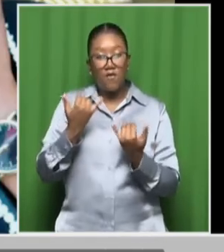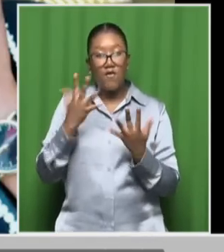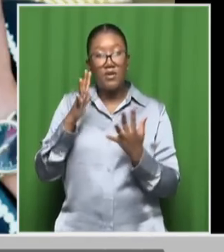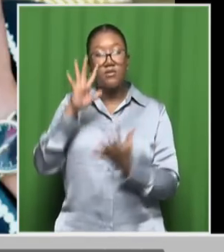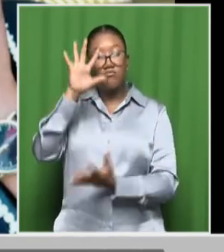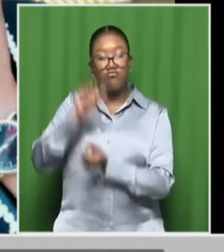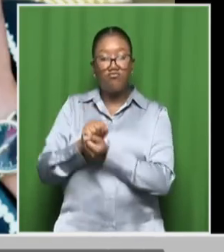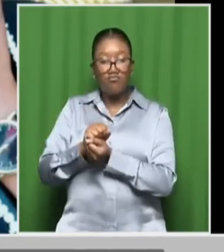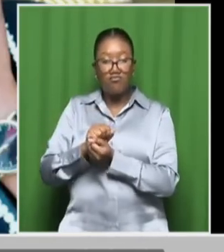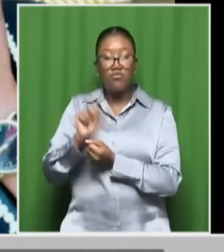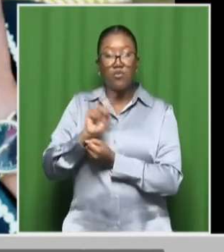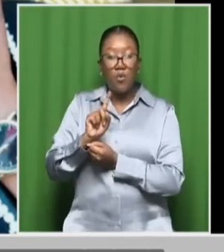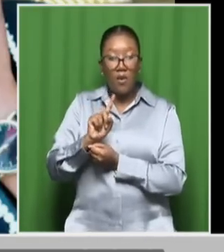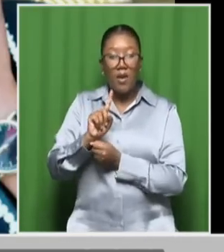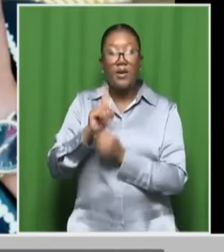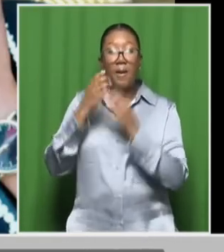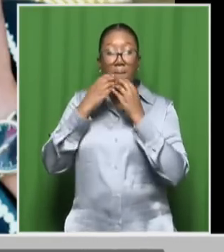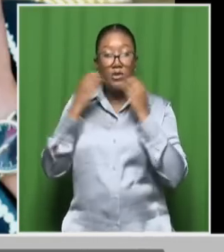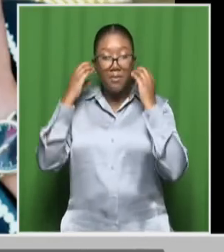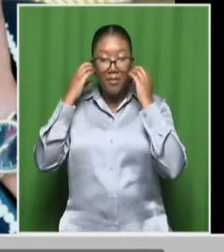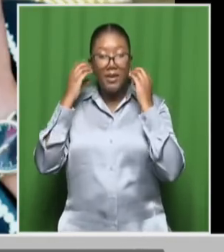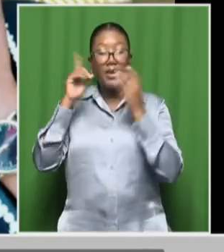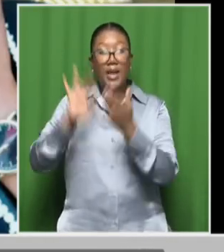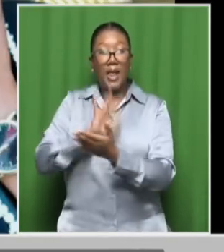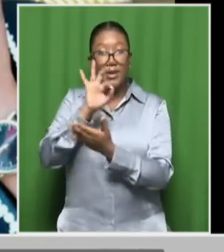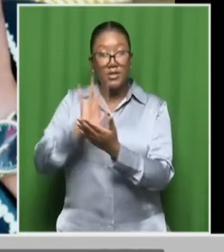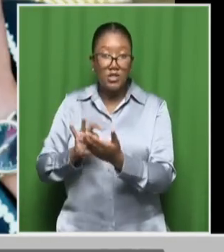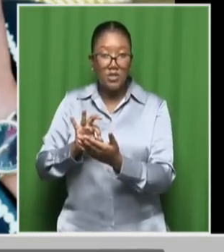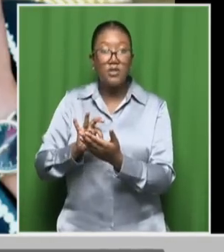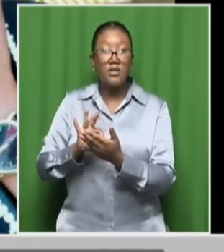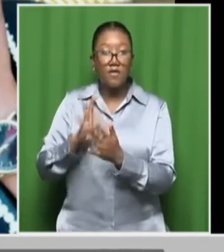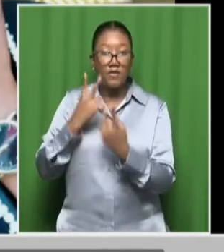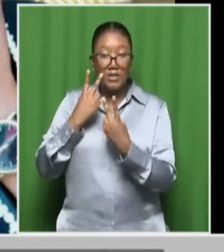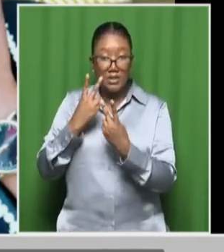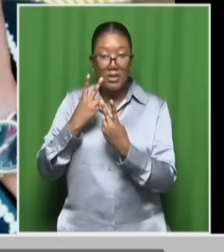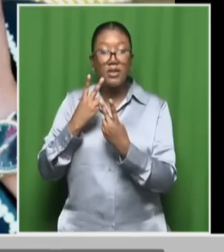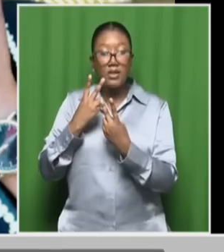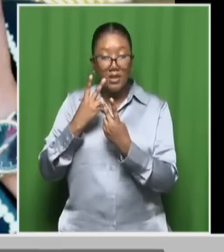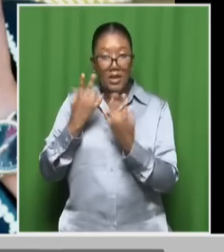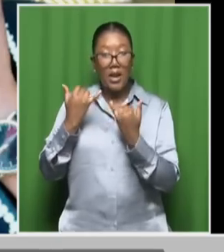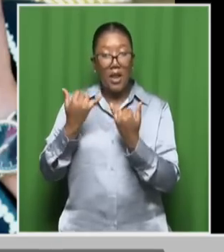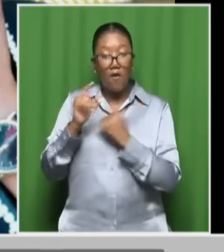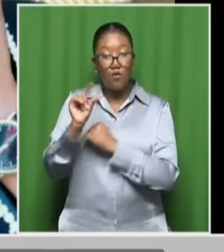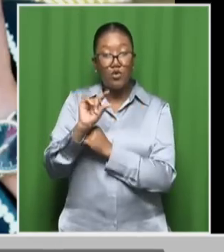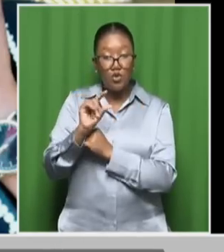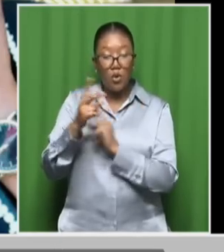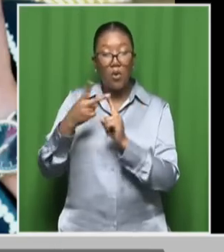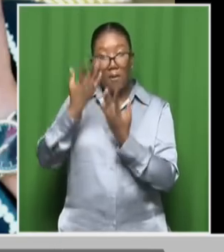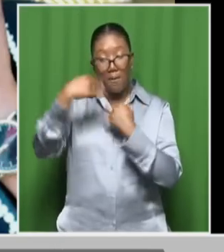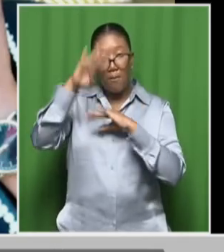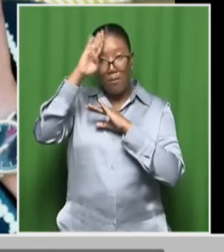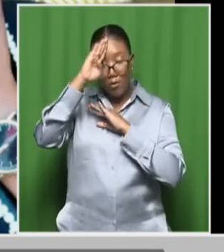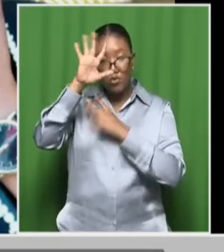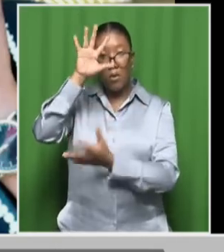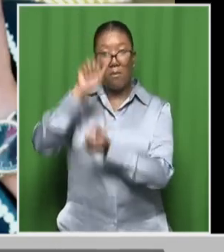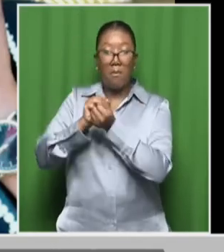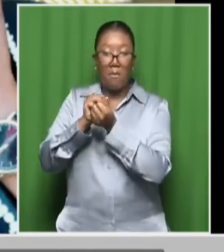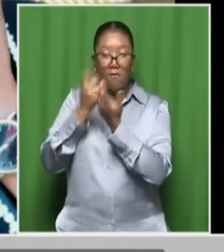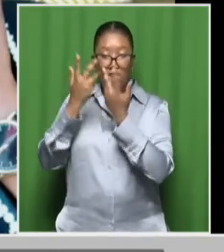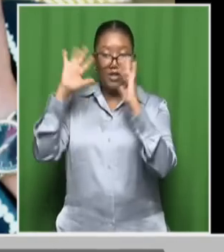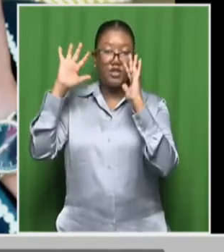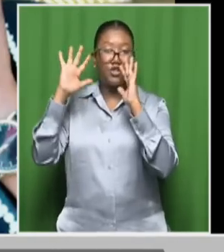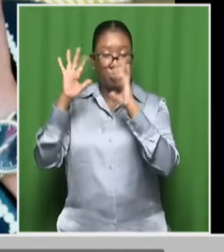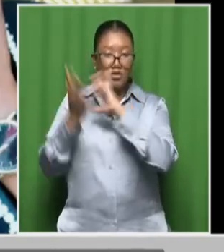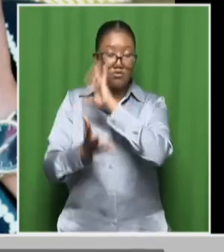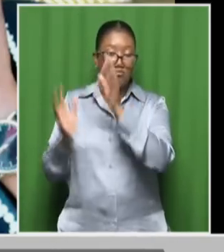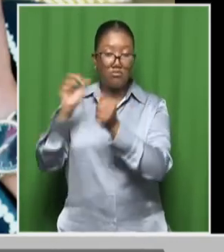the Mozambique elections, even though there's still tension, and we are about to read Botswana. Now we have started with